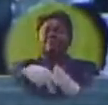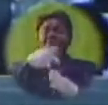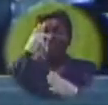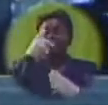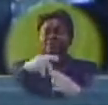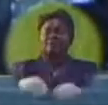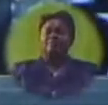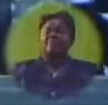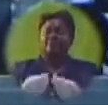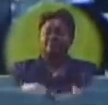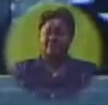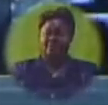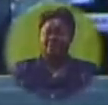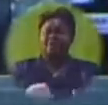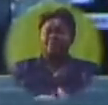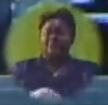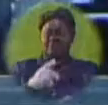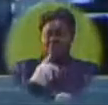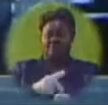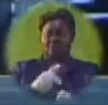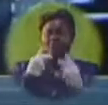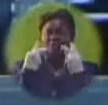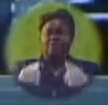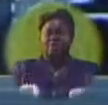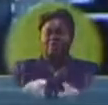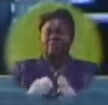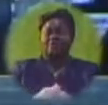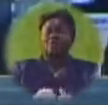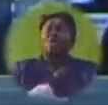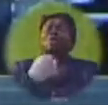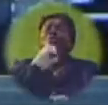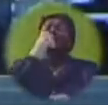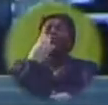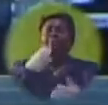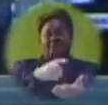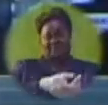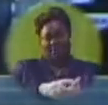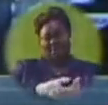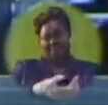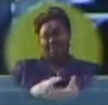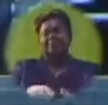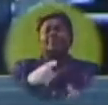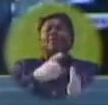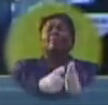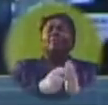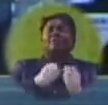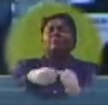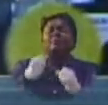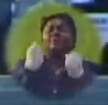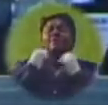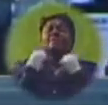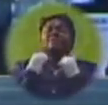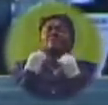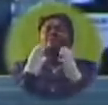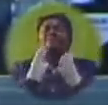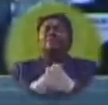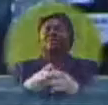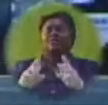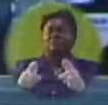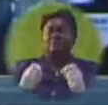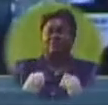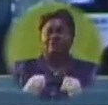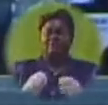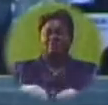rewarded. Persons working in the sector are therefore being called upon to sign up to be a part of the week of activities for a chance to receive the